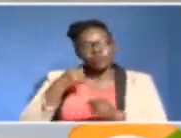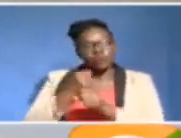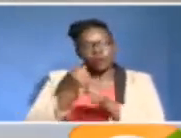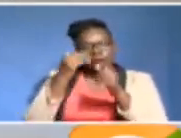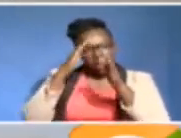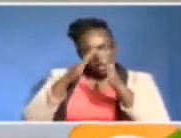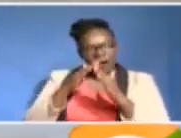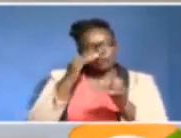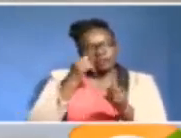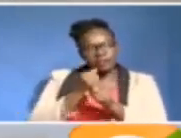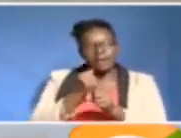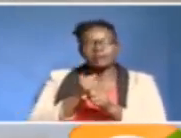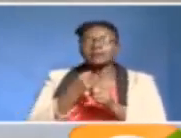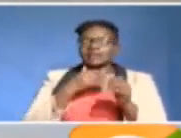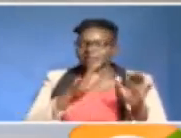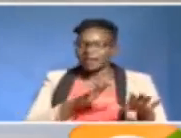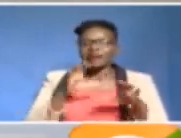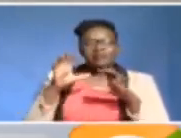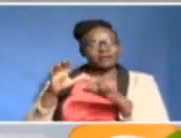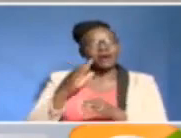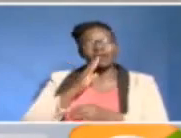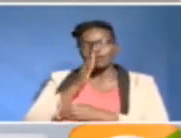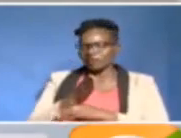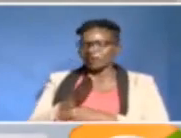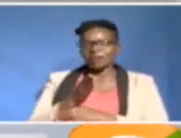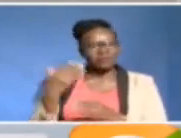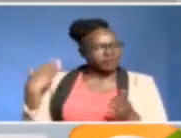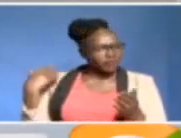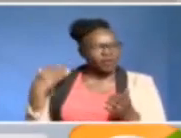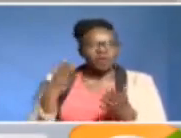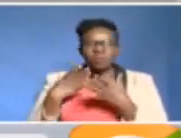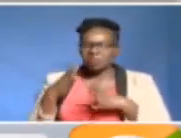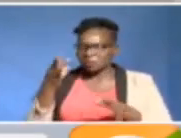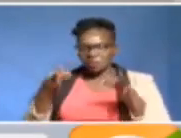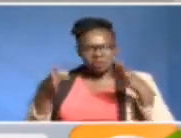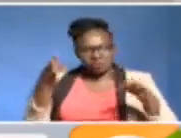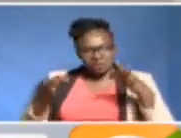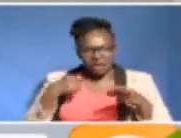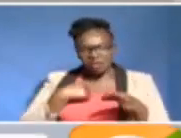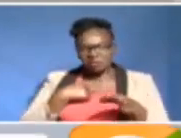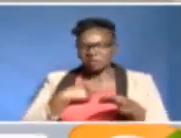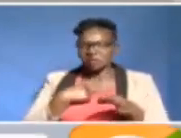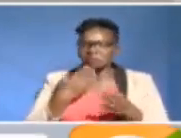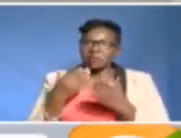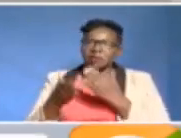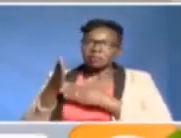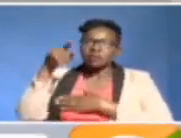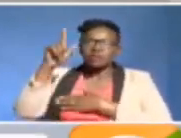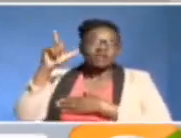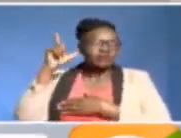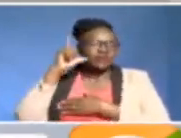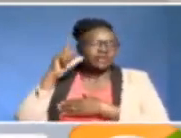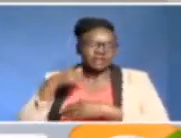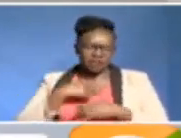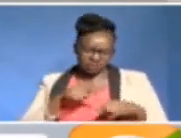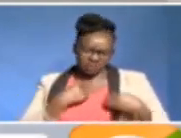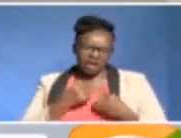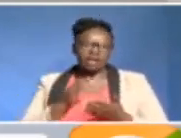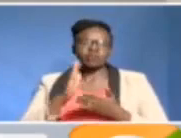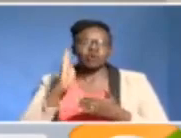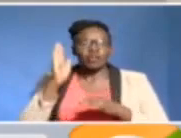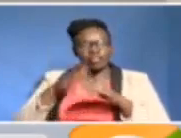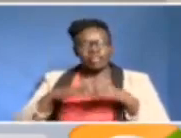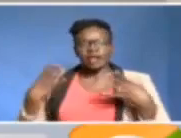have suffered. These people will never understand. Those people will judge me. I always say, like, maybe God will listen to my heart more than a human being,